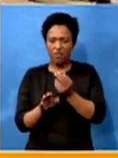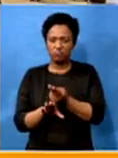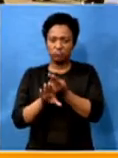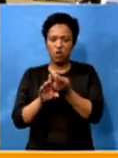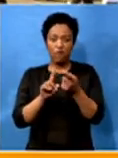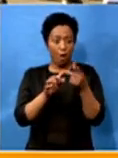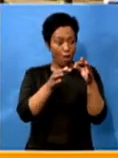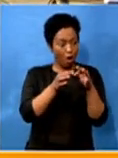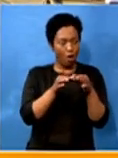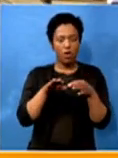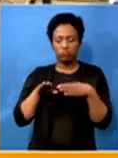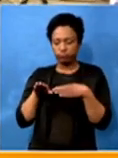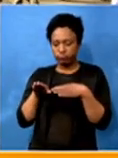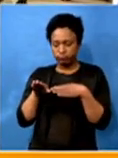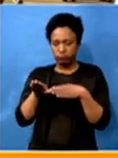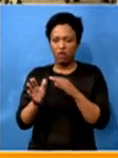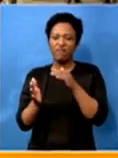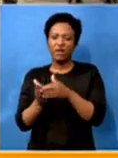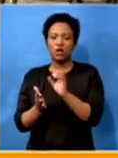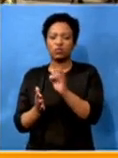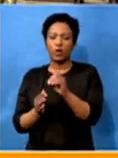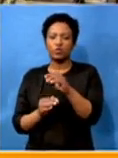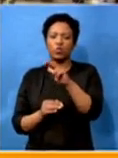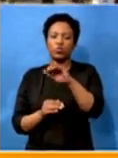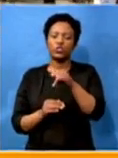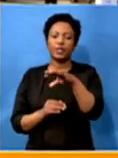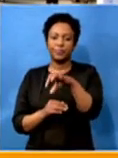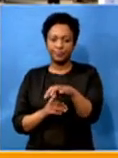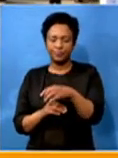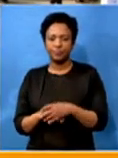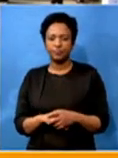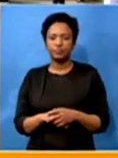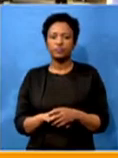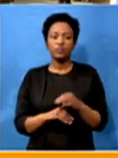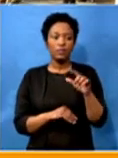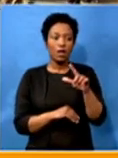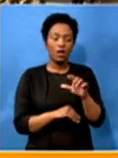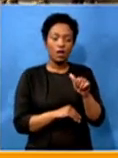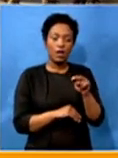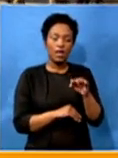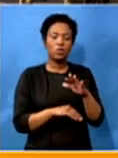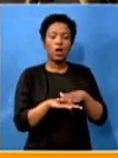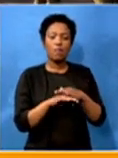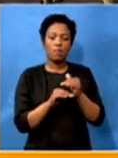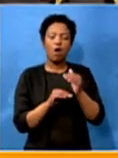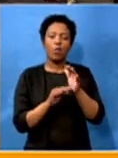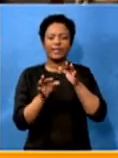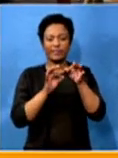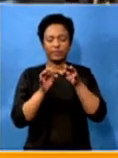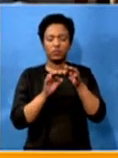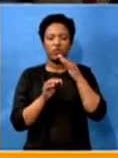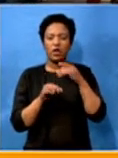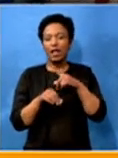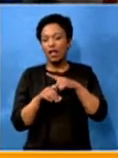in Dube in Soweto. Leanne, of course, we will be having more conversations as we learn more about the life and times